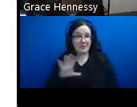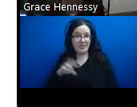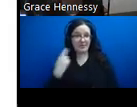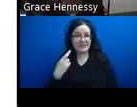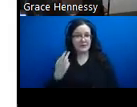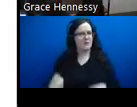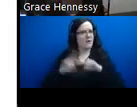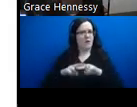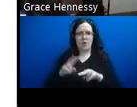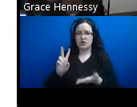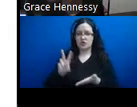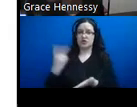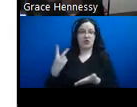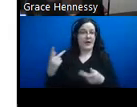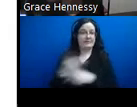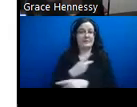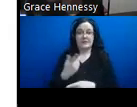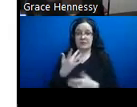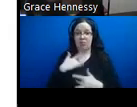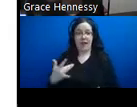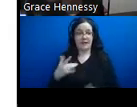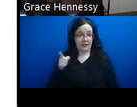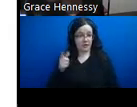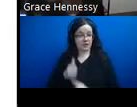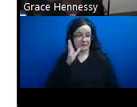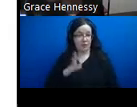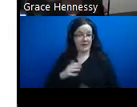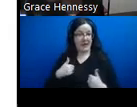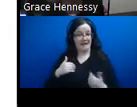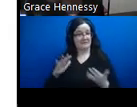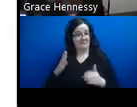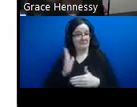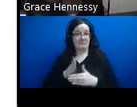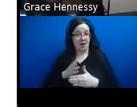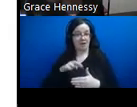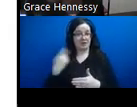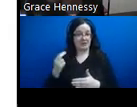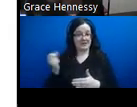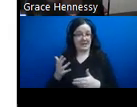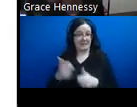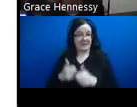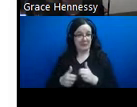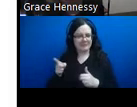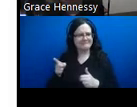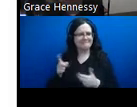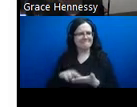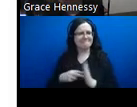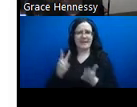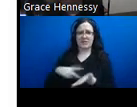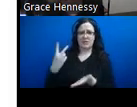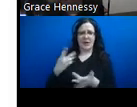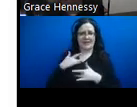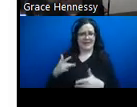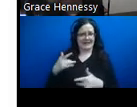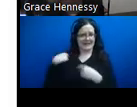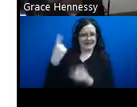as likely if you're a woman and you have a moderate risk gambling problem to have had a suicide attempt in the past year. And then it goes up again